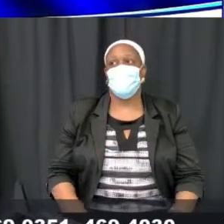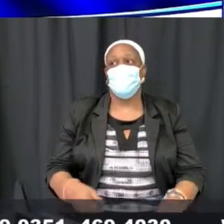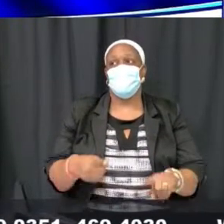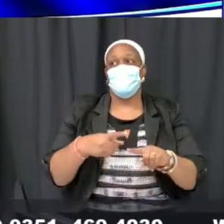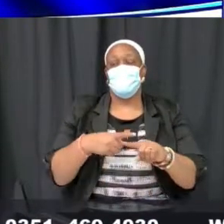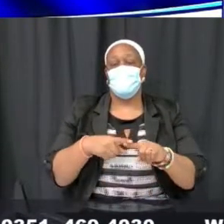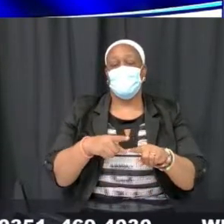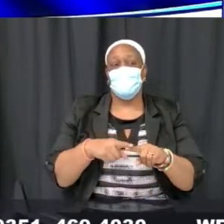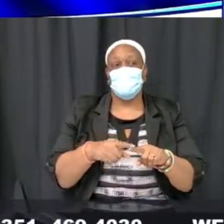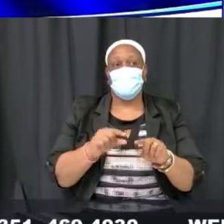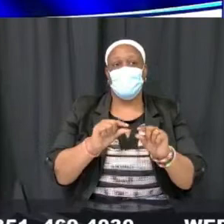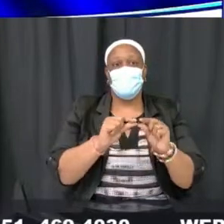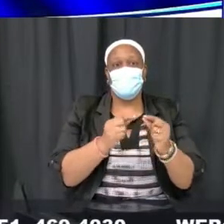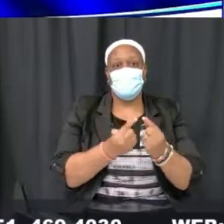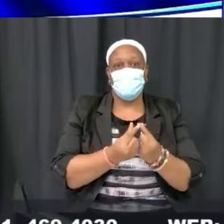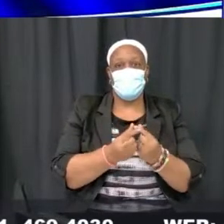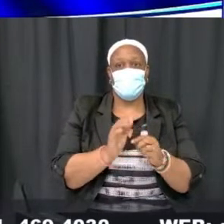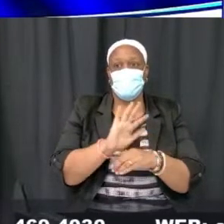of our society,